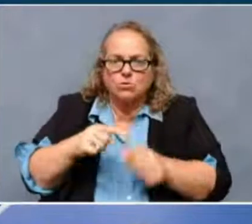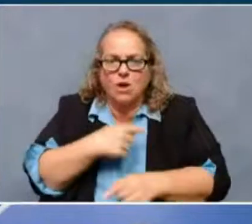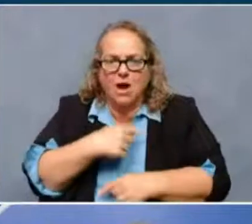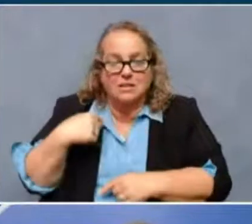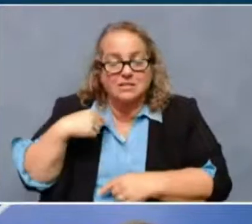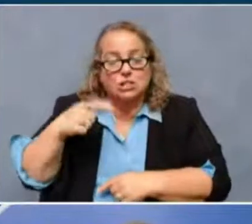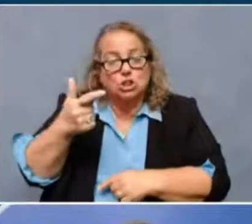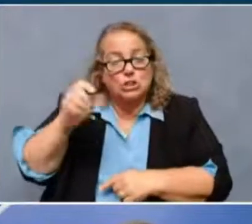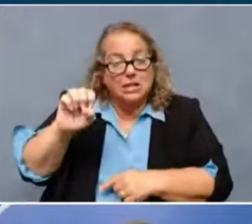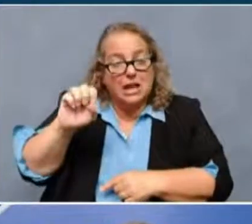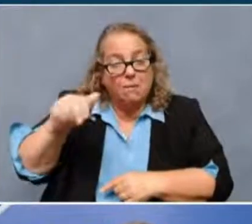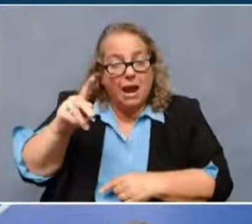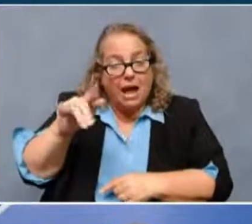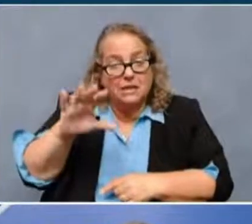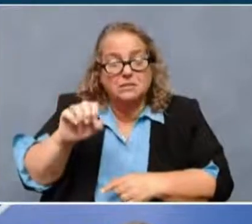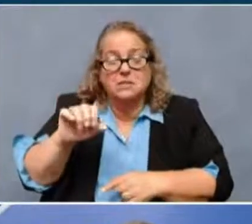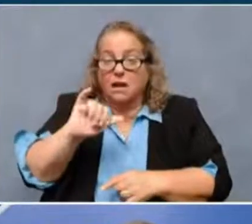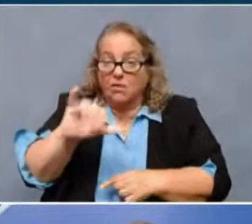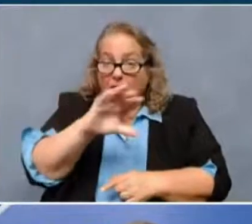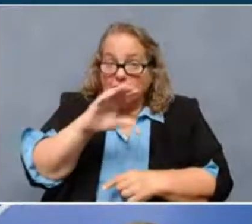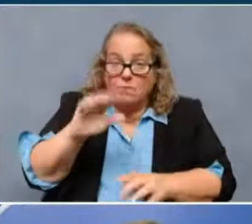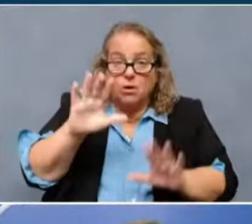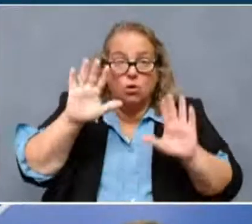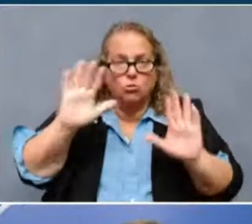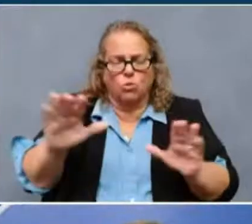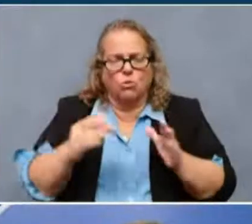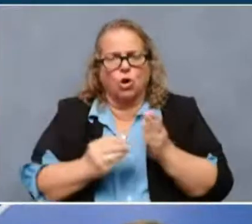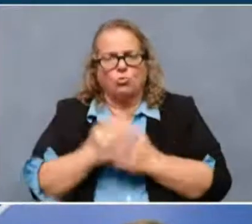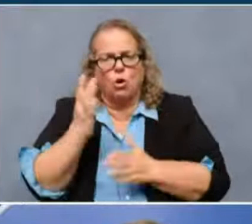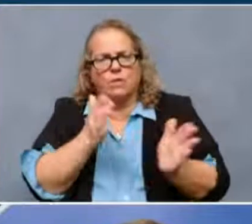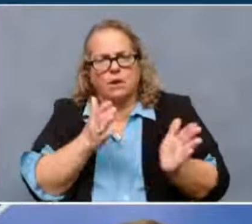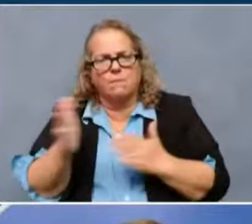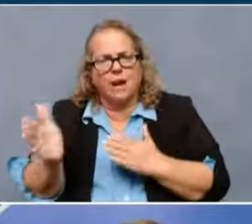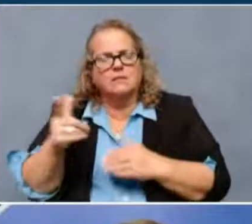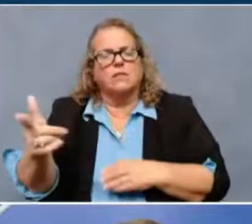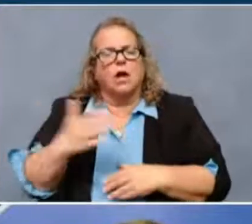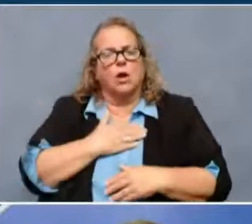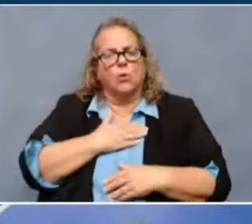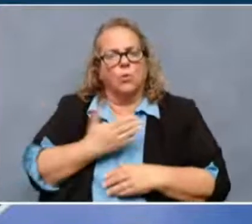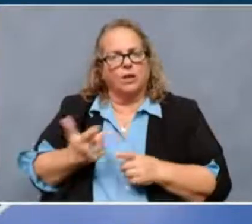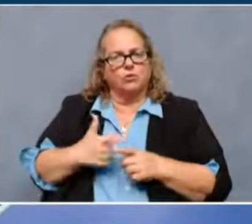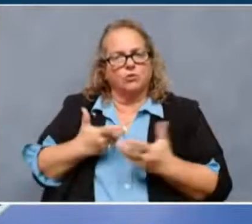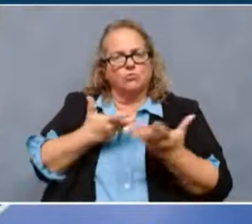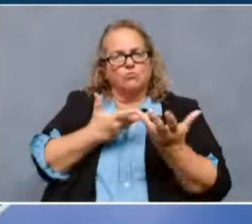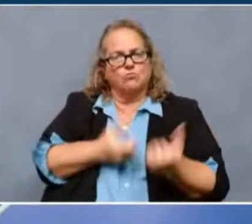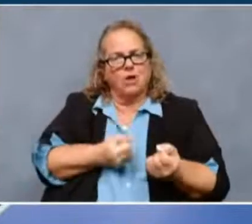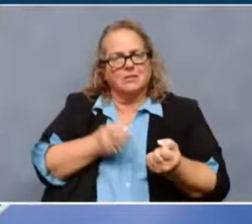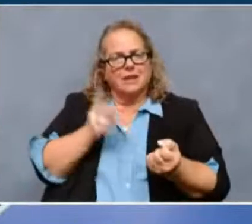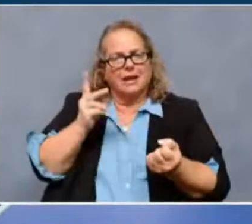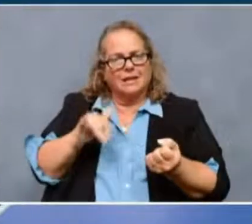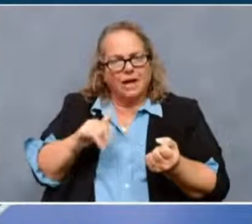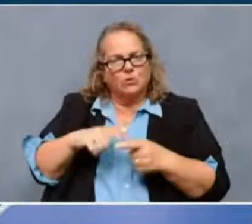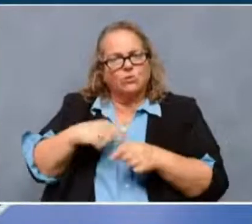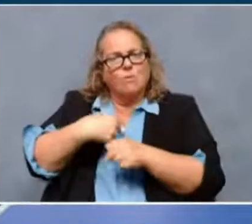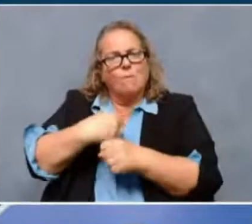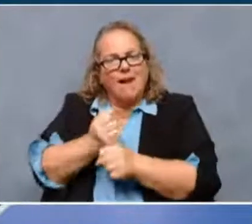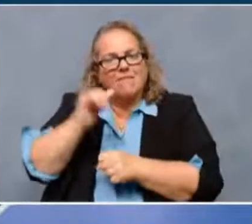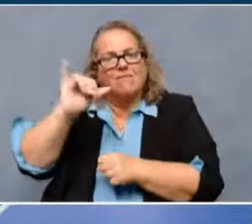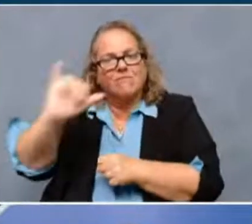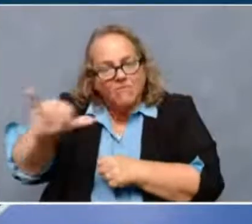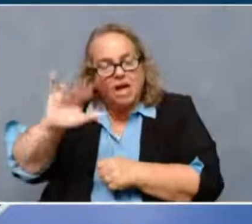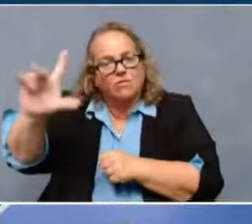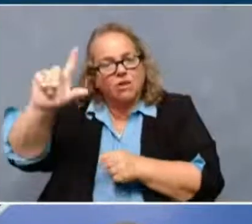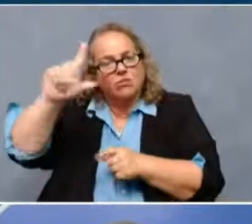incredible growth plans, and they're willing to trust us to help make that into a reality. In just the